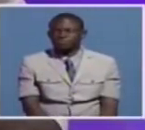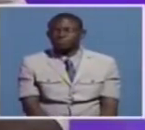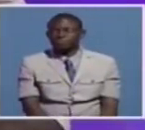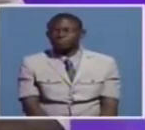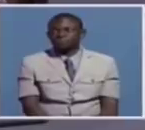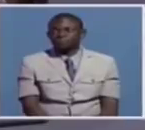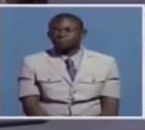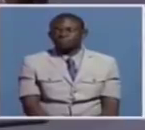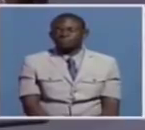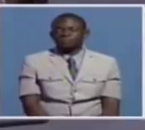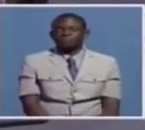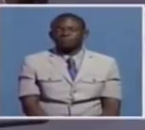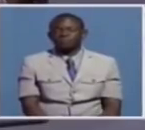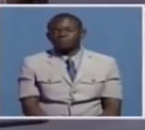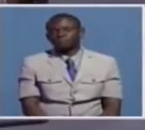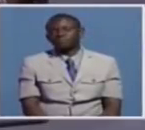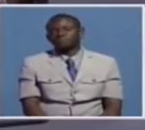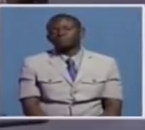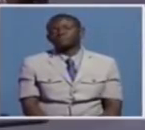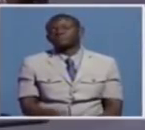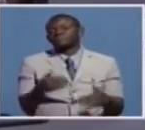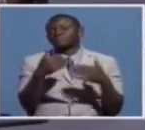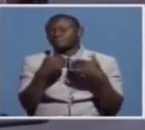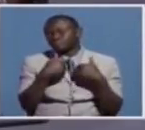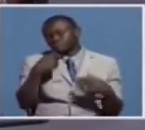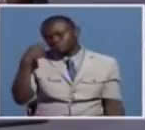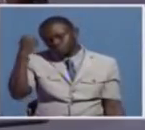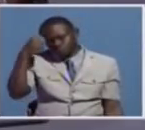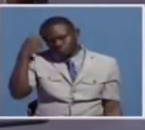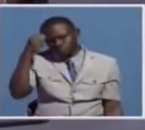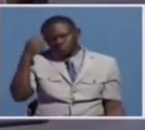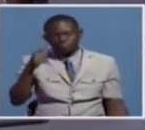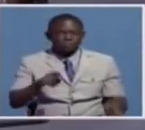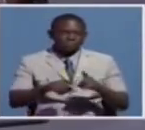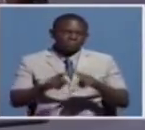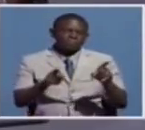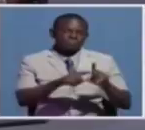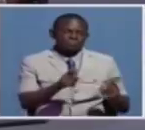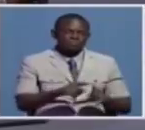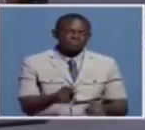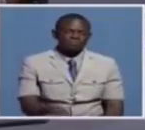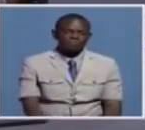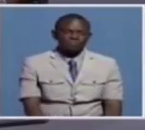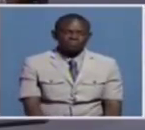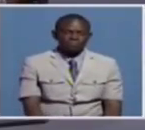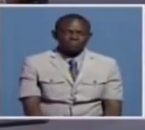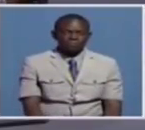are conspiracy theories, and we know that, of course, the American government spent a lot of